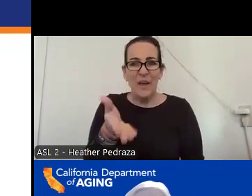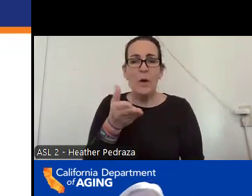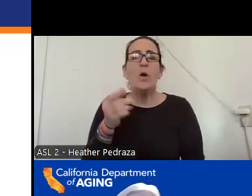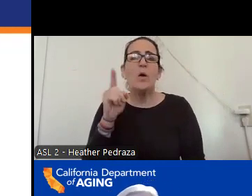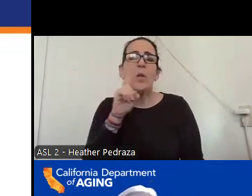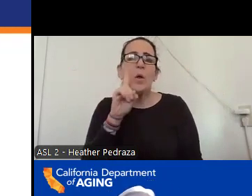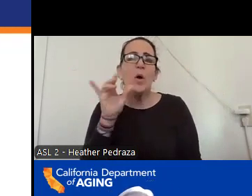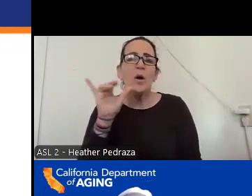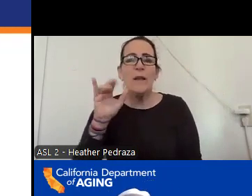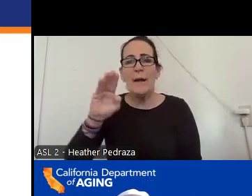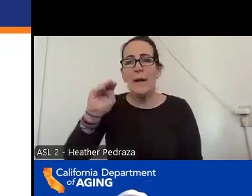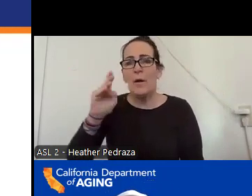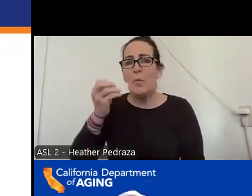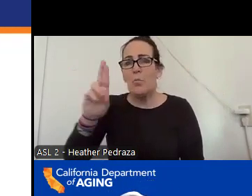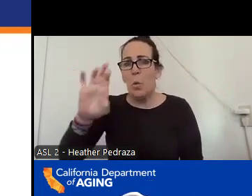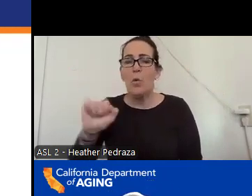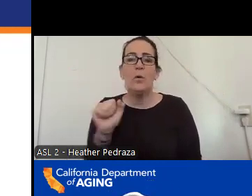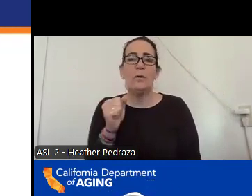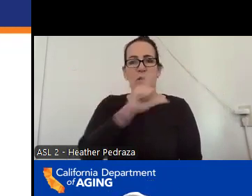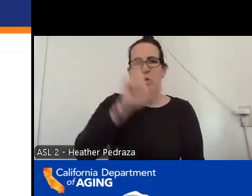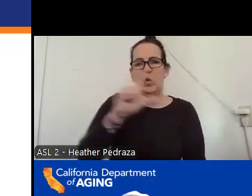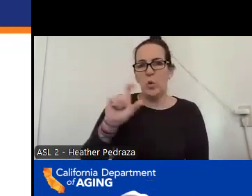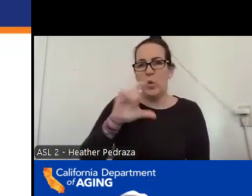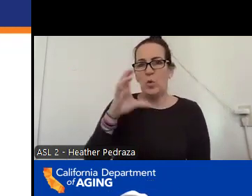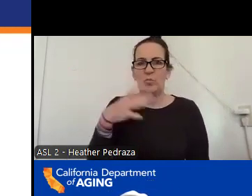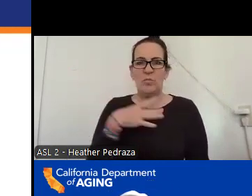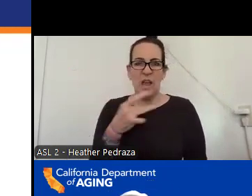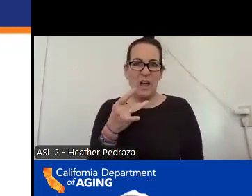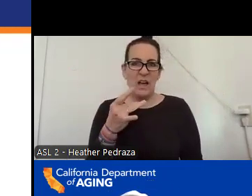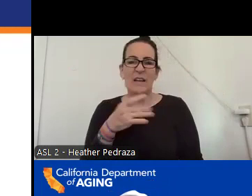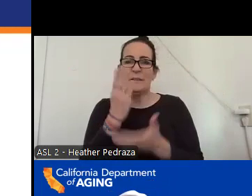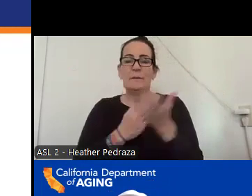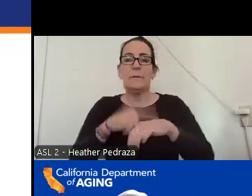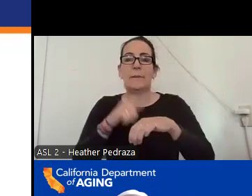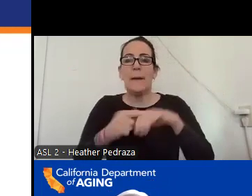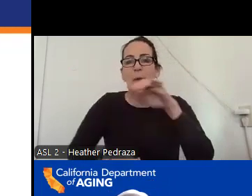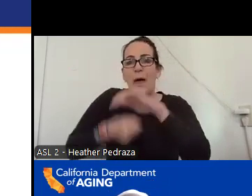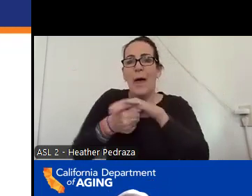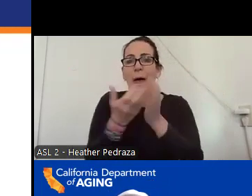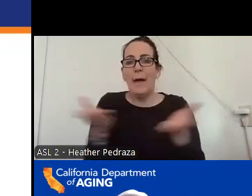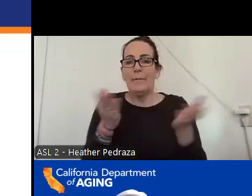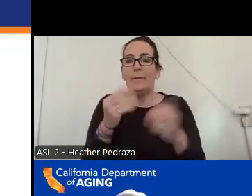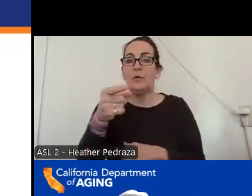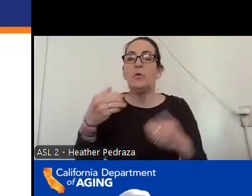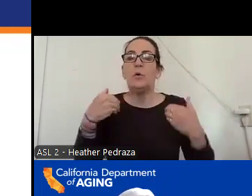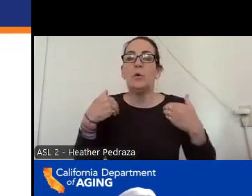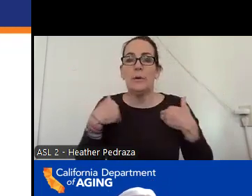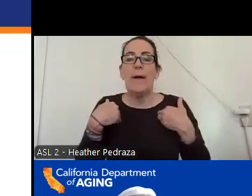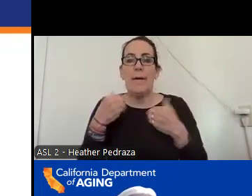likes to do updates and hide things. And you will have the opportunity to show captions.